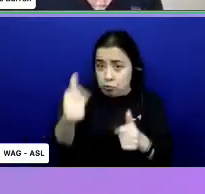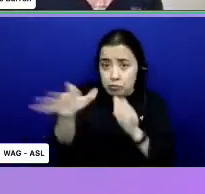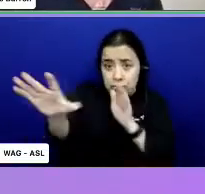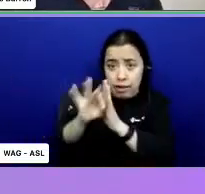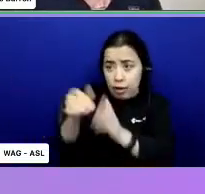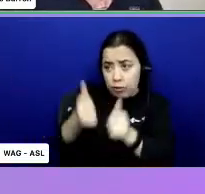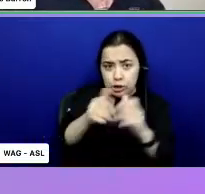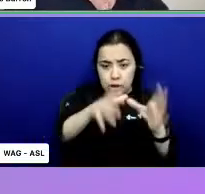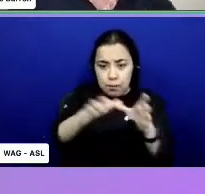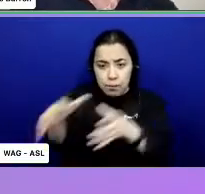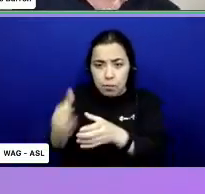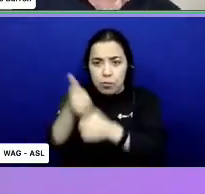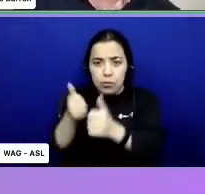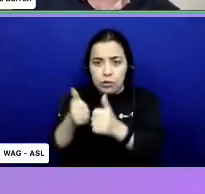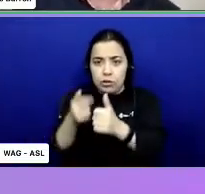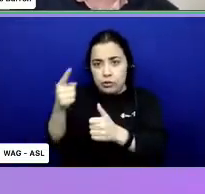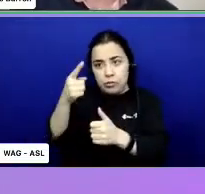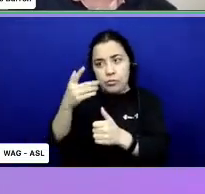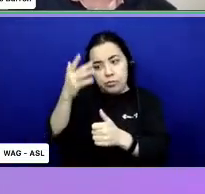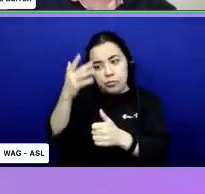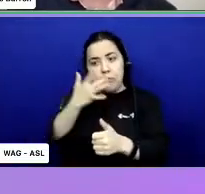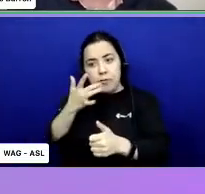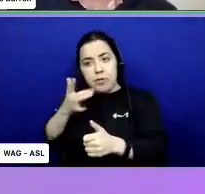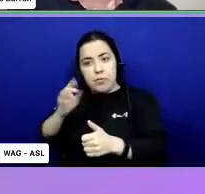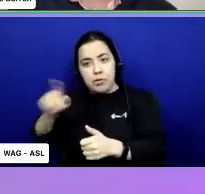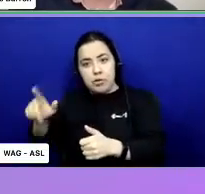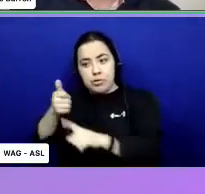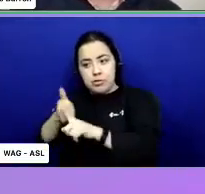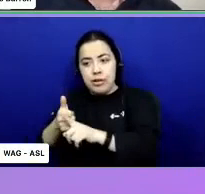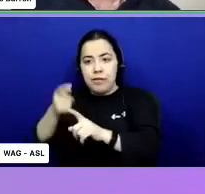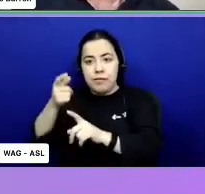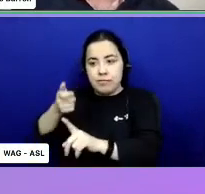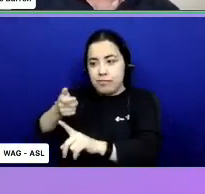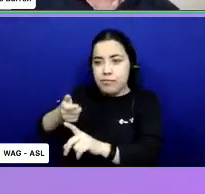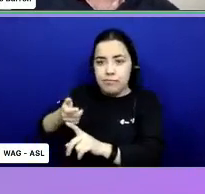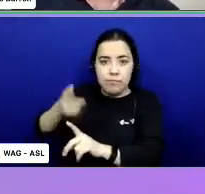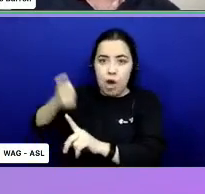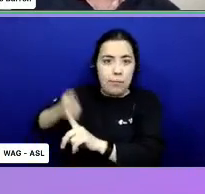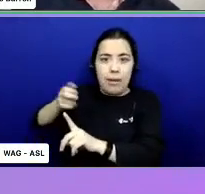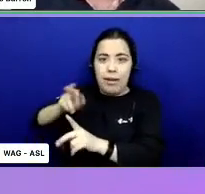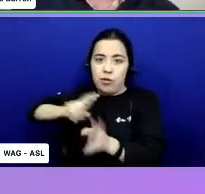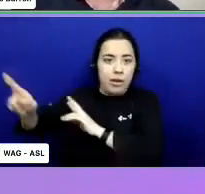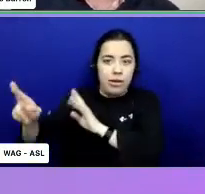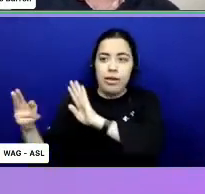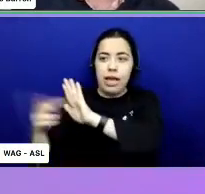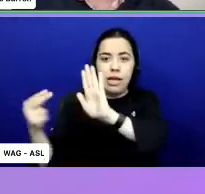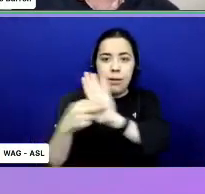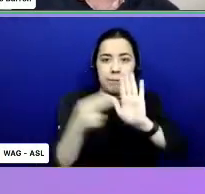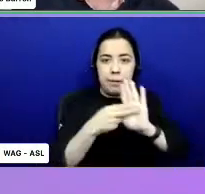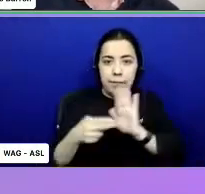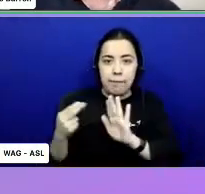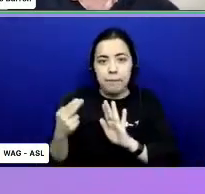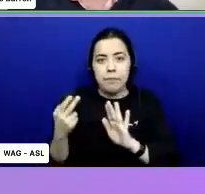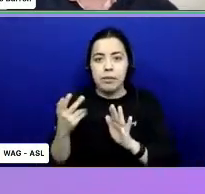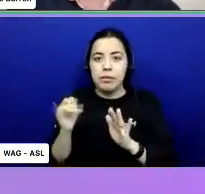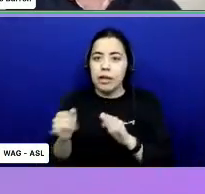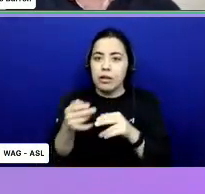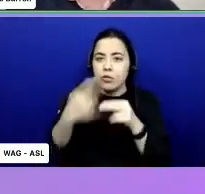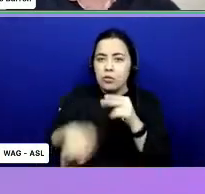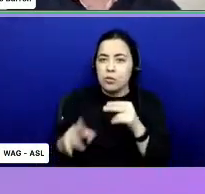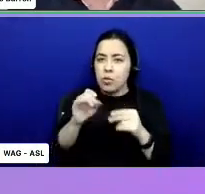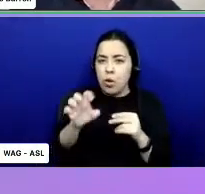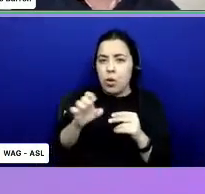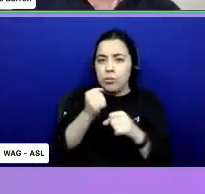which classes you would like our machine learning to automatically annotate. And this provides a short code recommendation to make sure the intent is